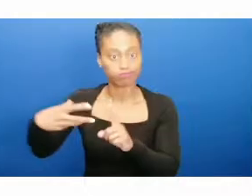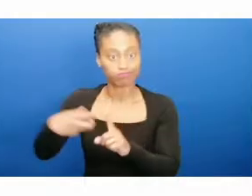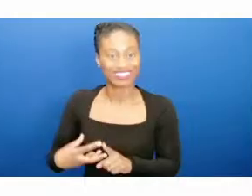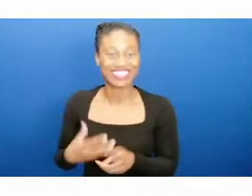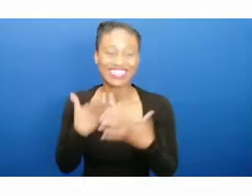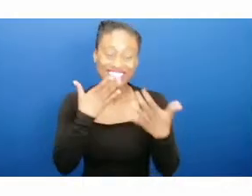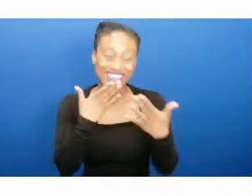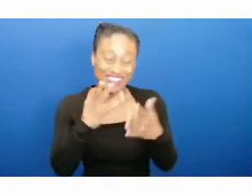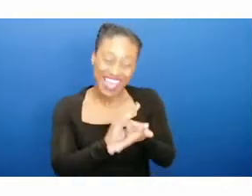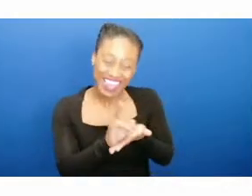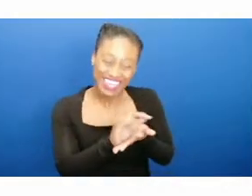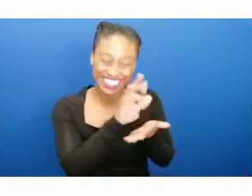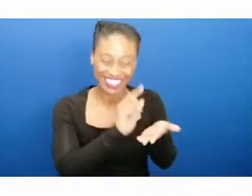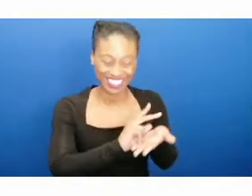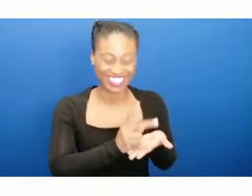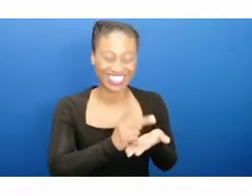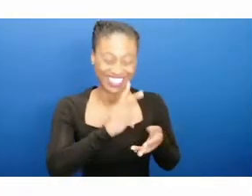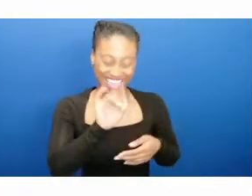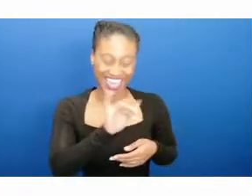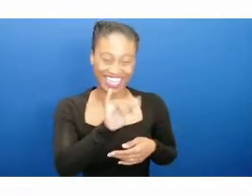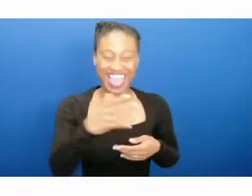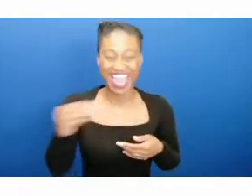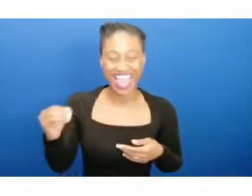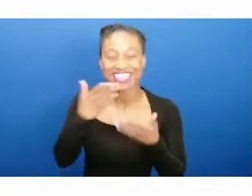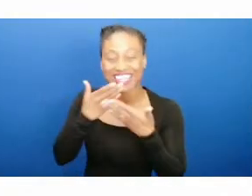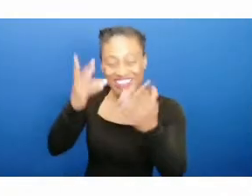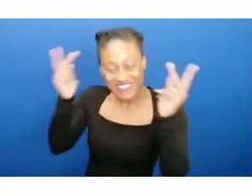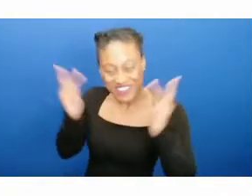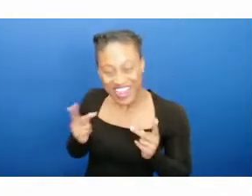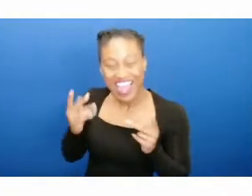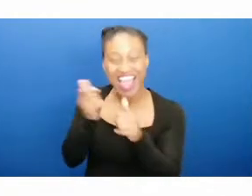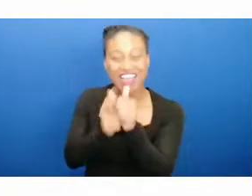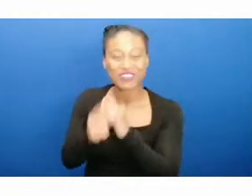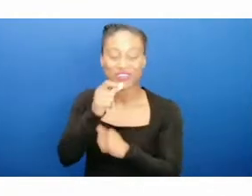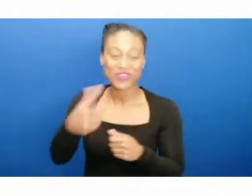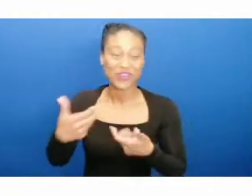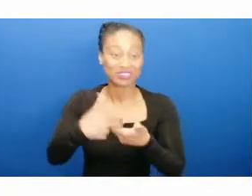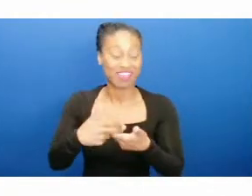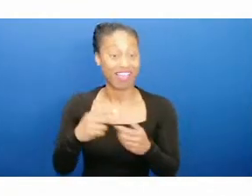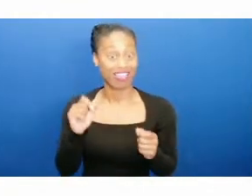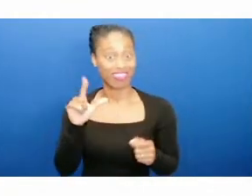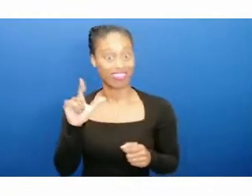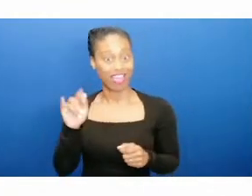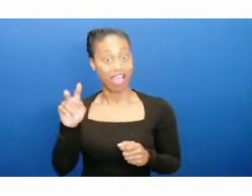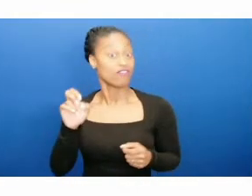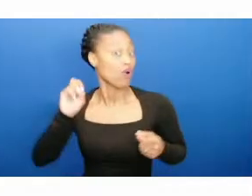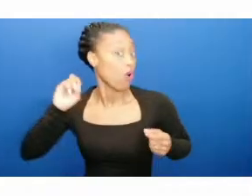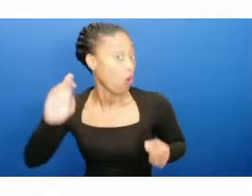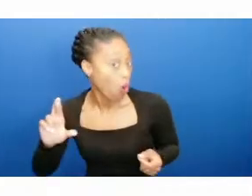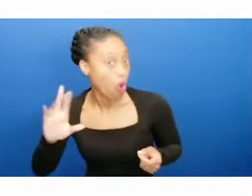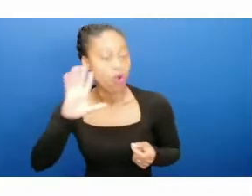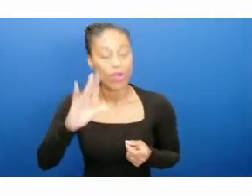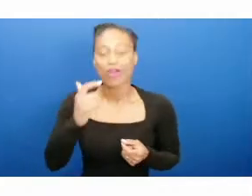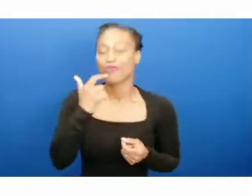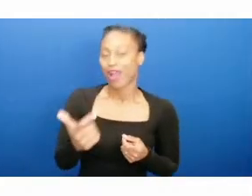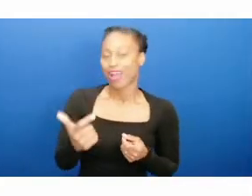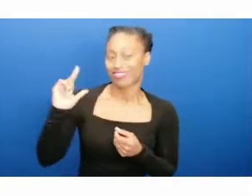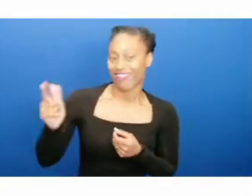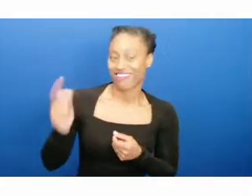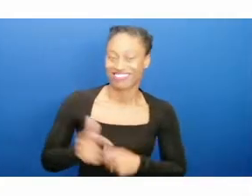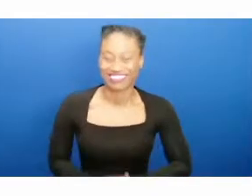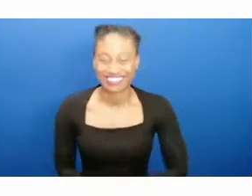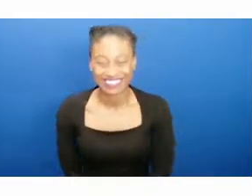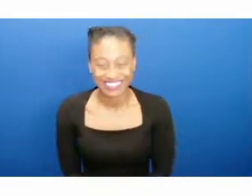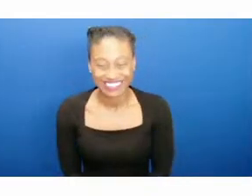you, Koborski. And thank you to everyone who is tuning in live or will be watching the replay.